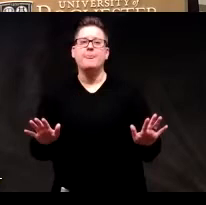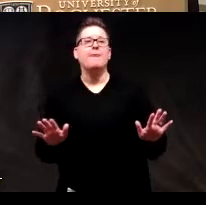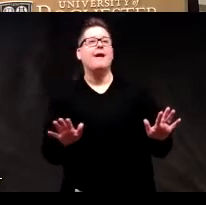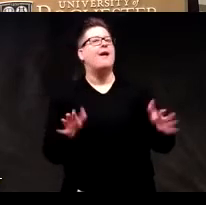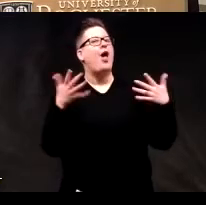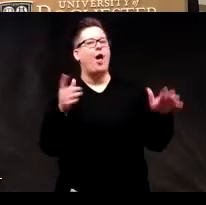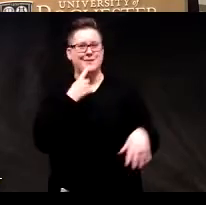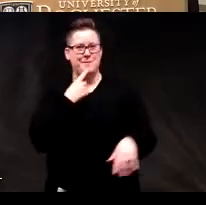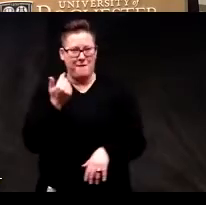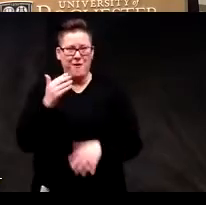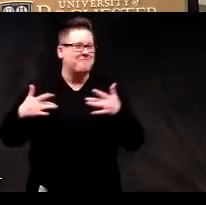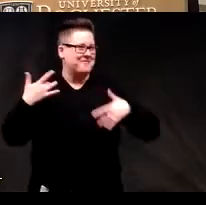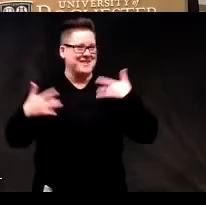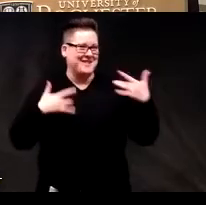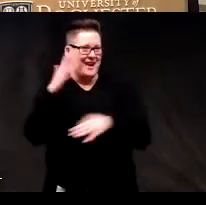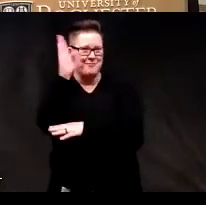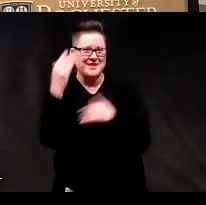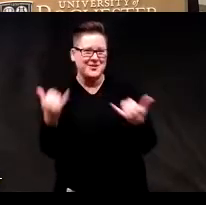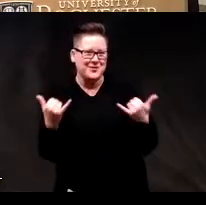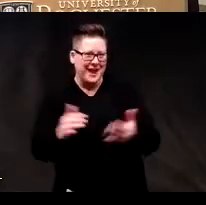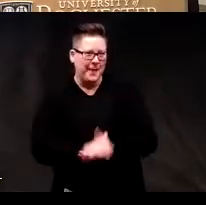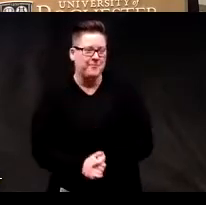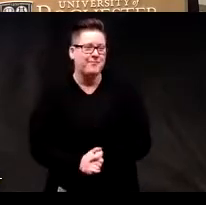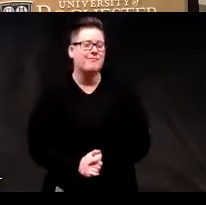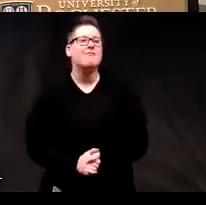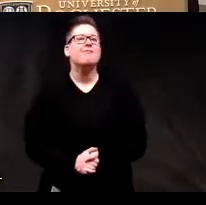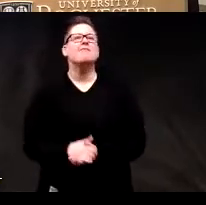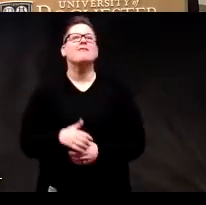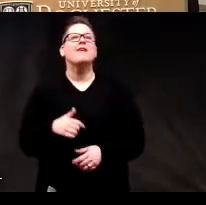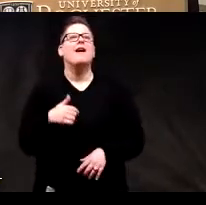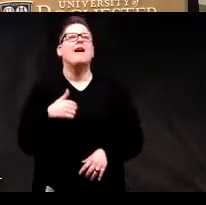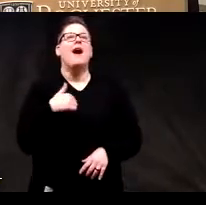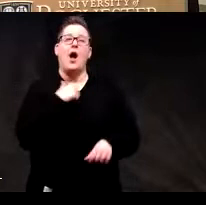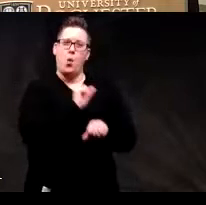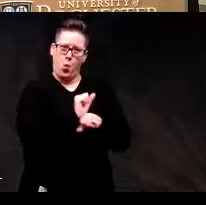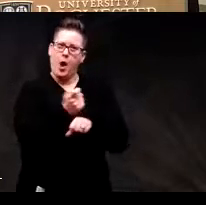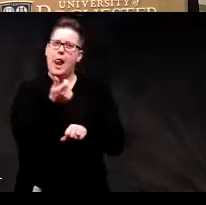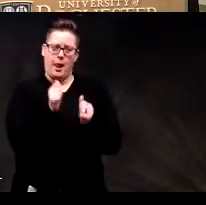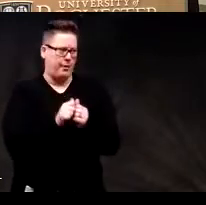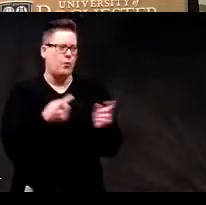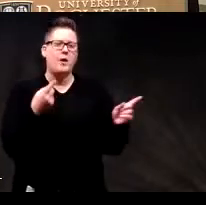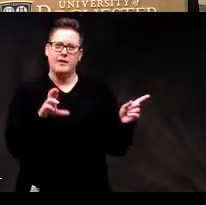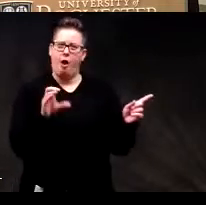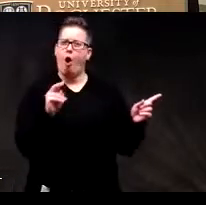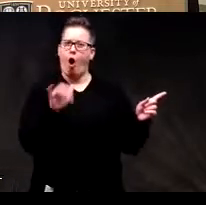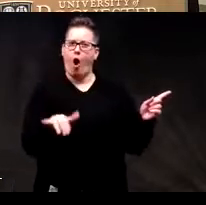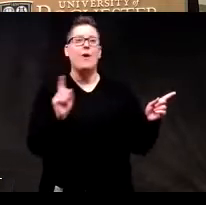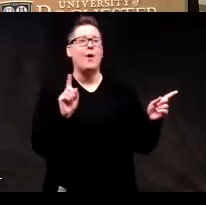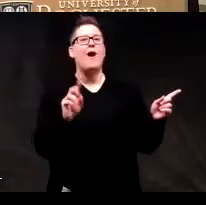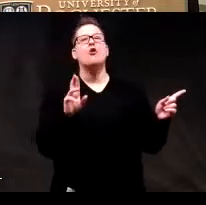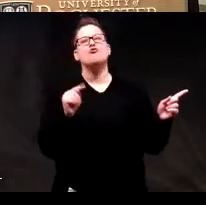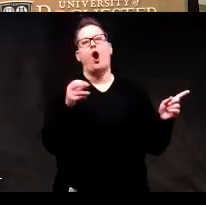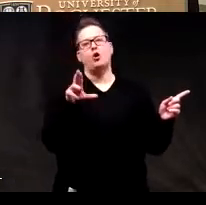as I mentioned before, I'm excited about this presentation. I had a chance to work a little bit with Dr. Conway at